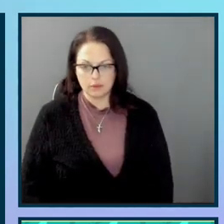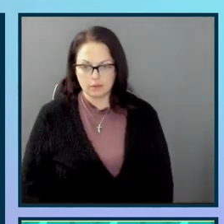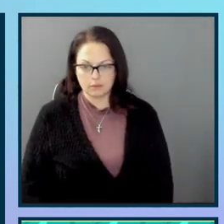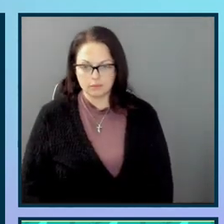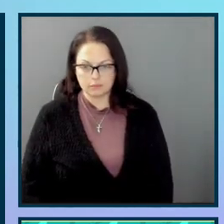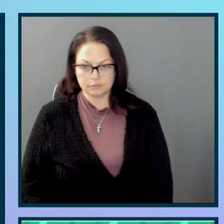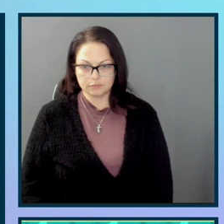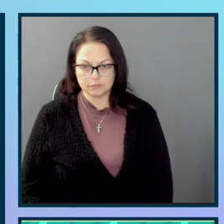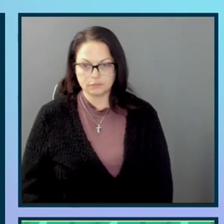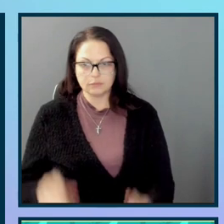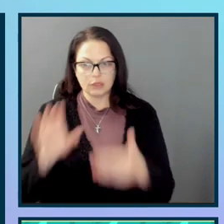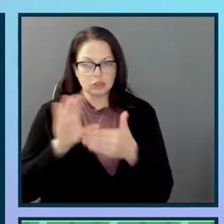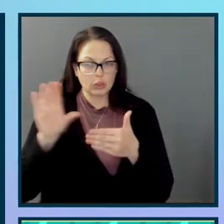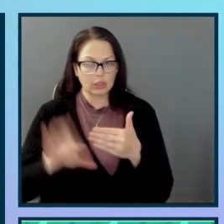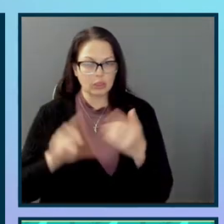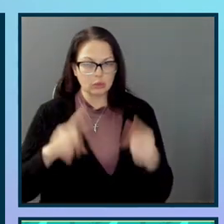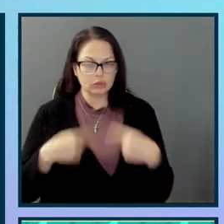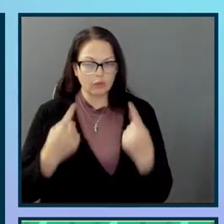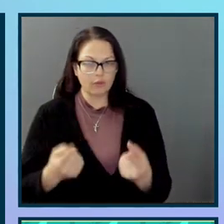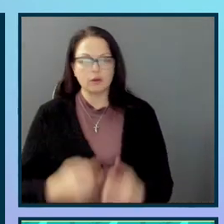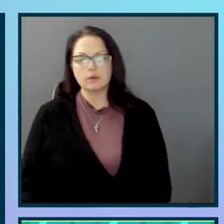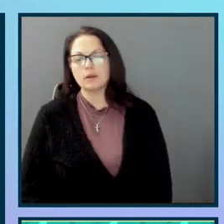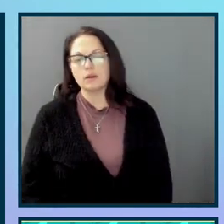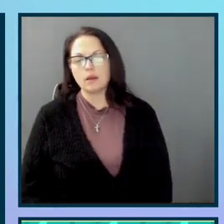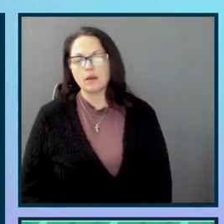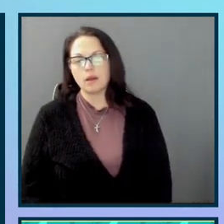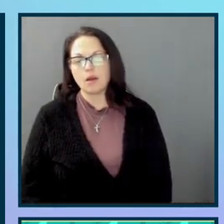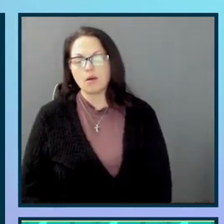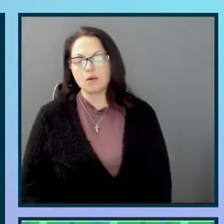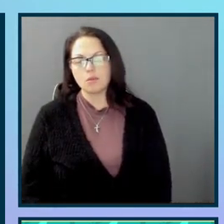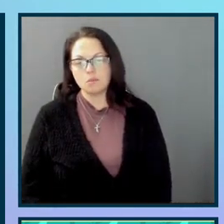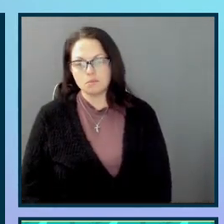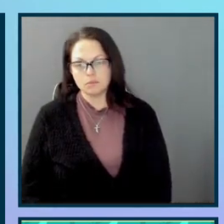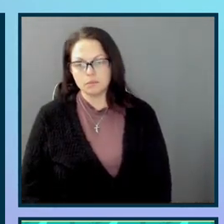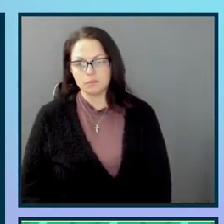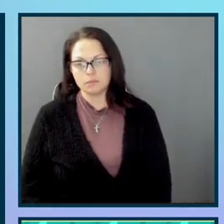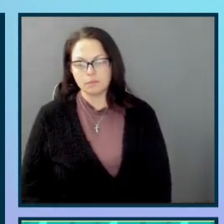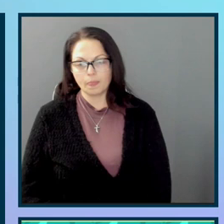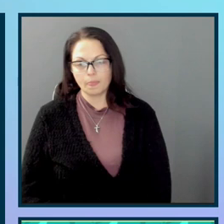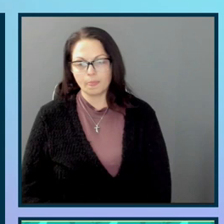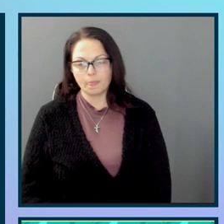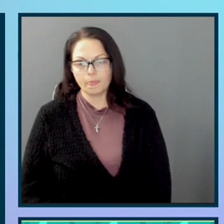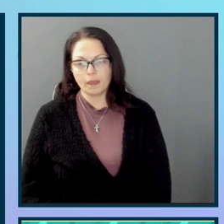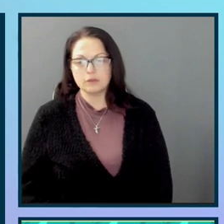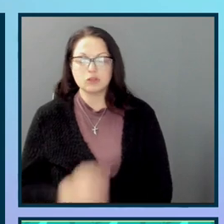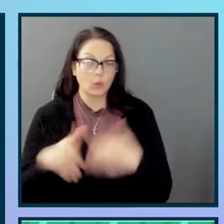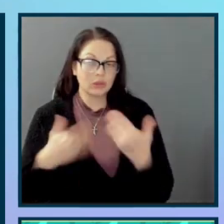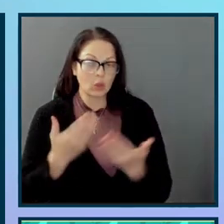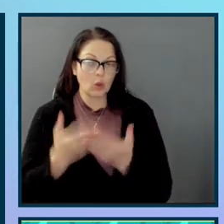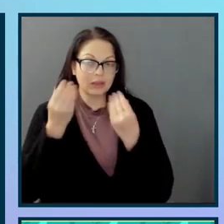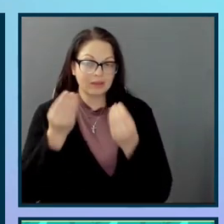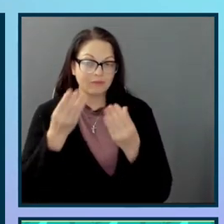The conclusion so far is that even with all of this semantic information we added, this doesn't work